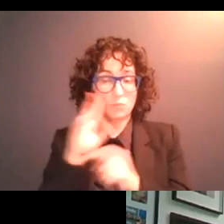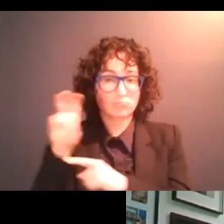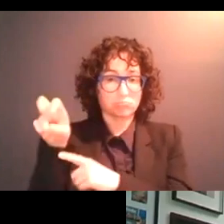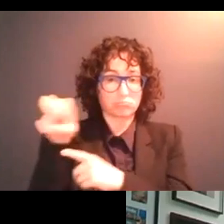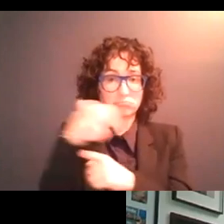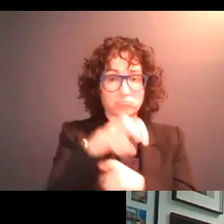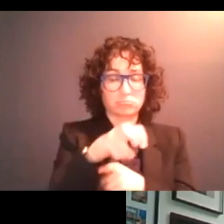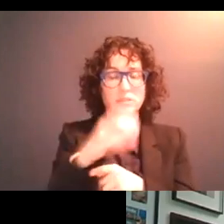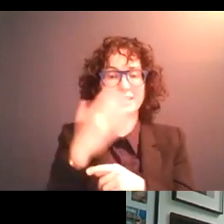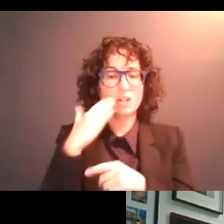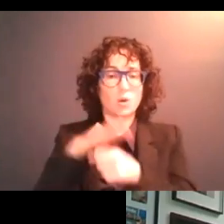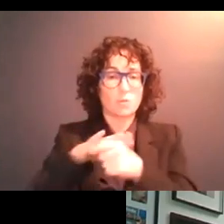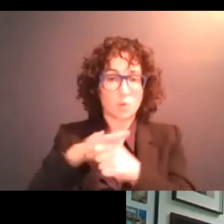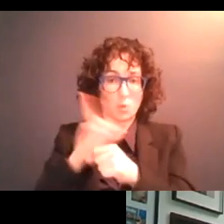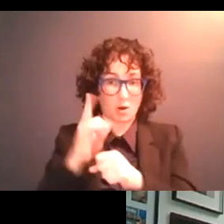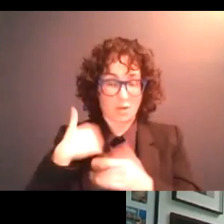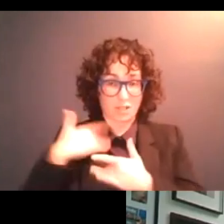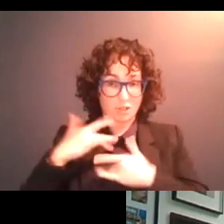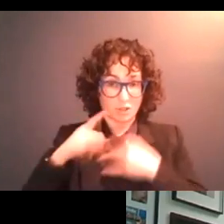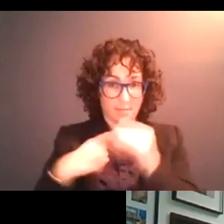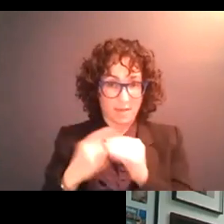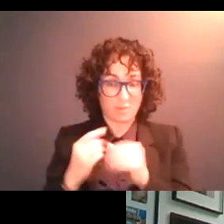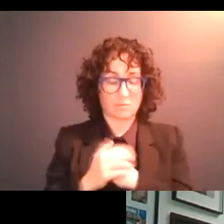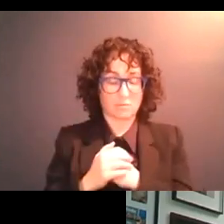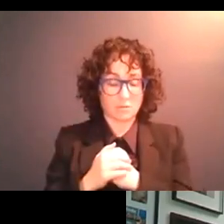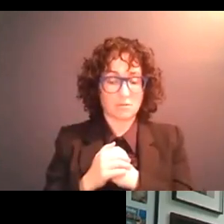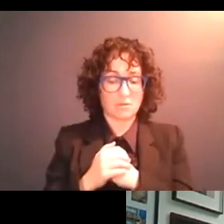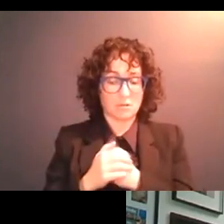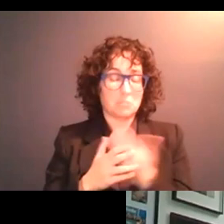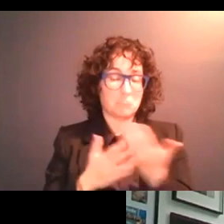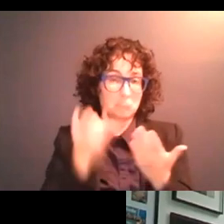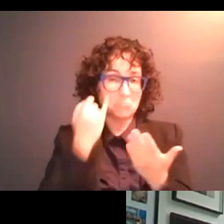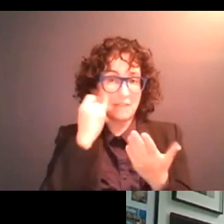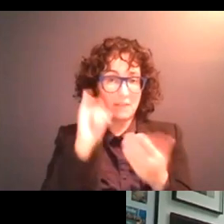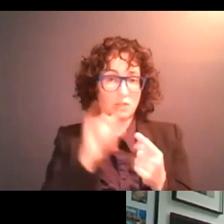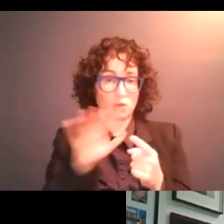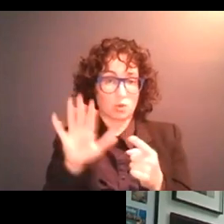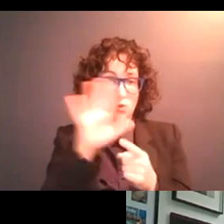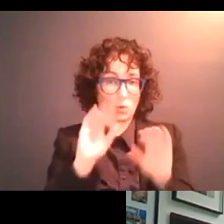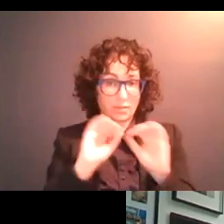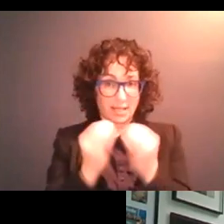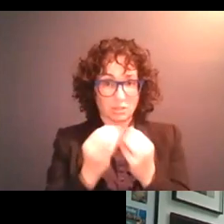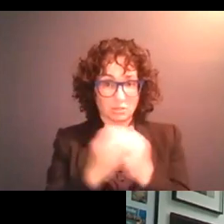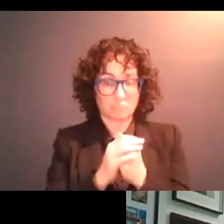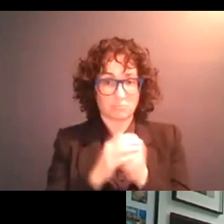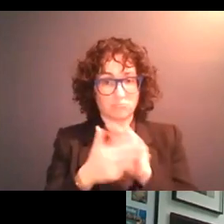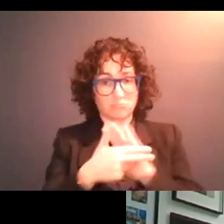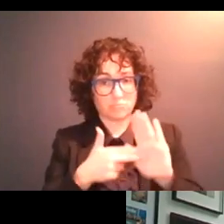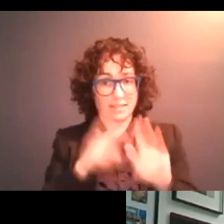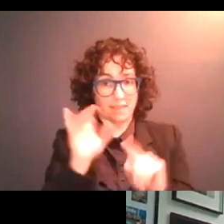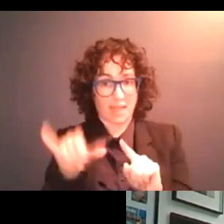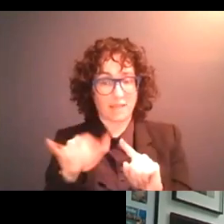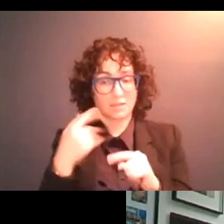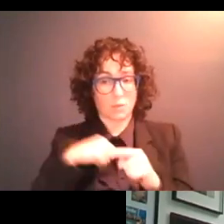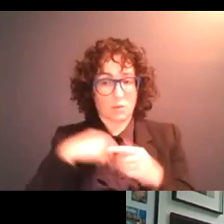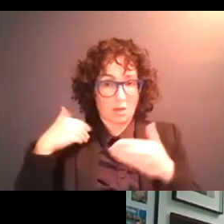we're concerned about or who have an outbreak history. So if that's the case and your organization has been identified as one of those, as we get